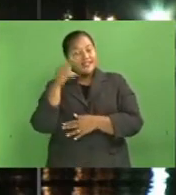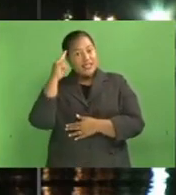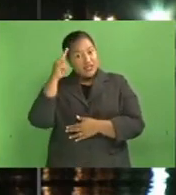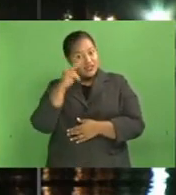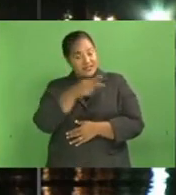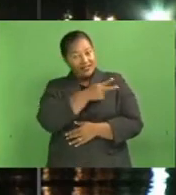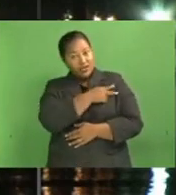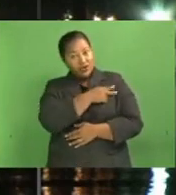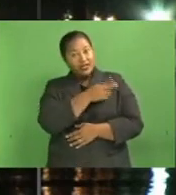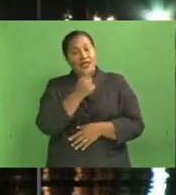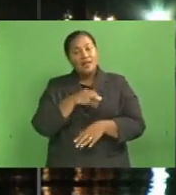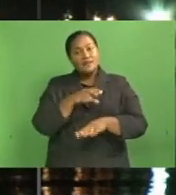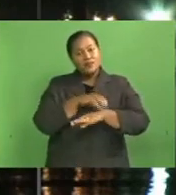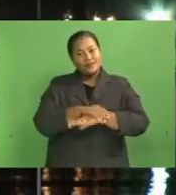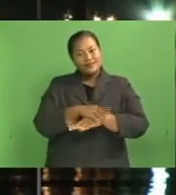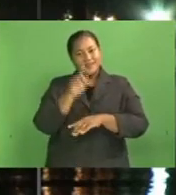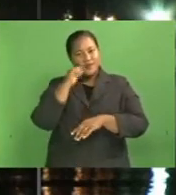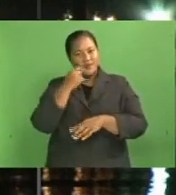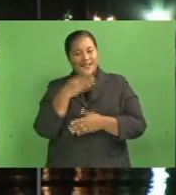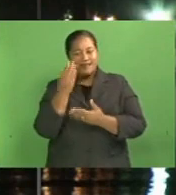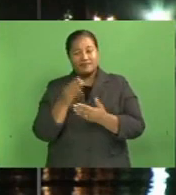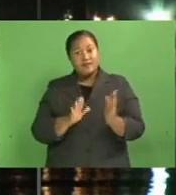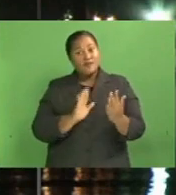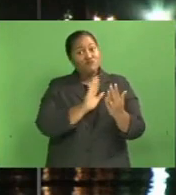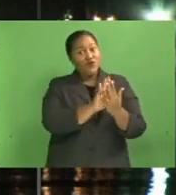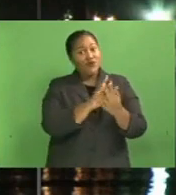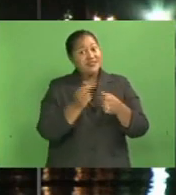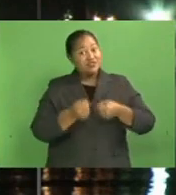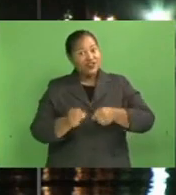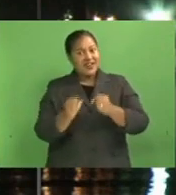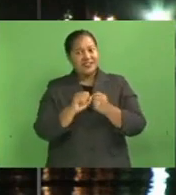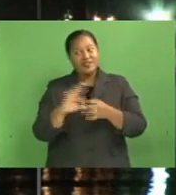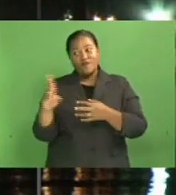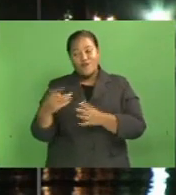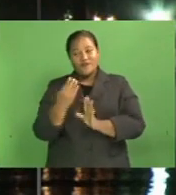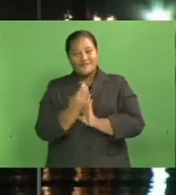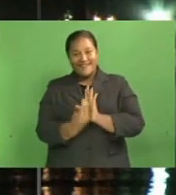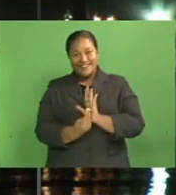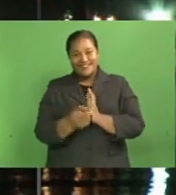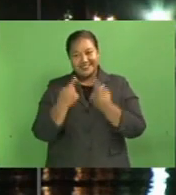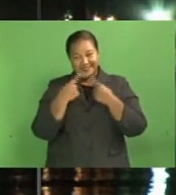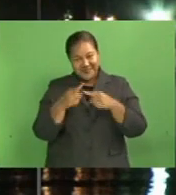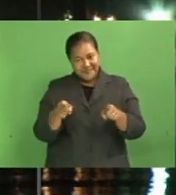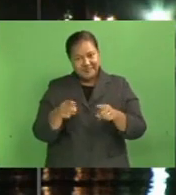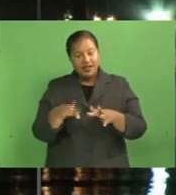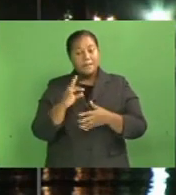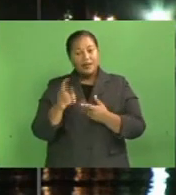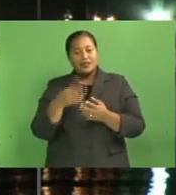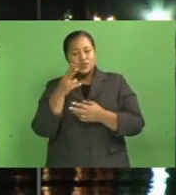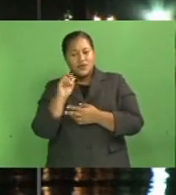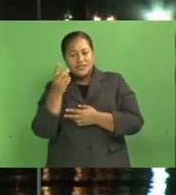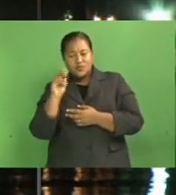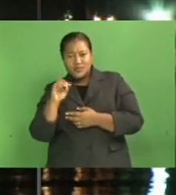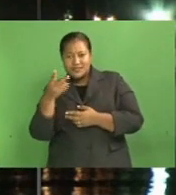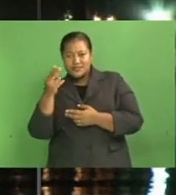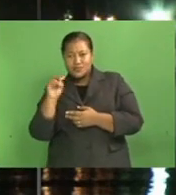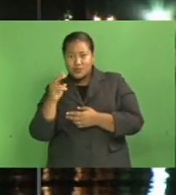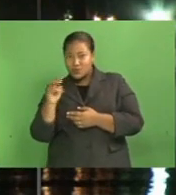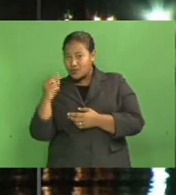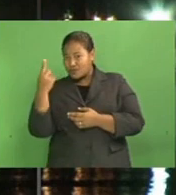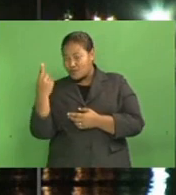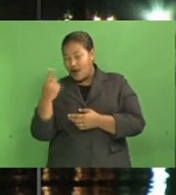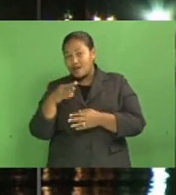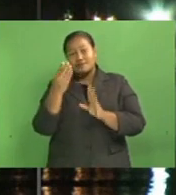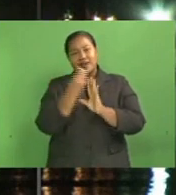Security and Policing will base its approach and strategies for the coming financial year according to the 2020-2021 budget